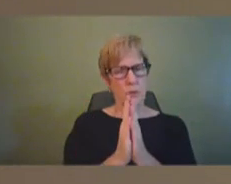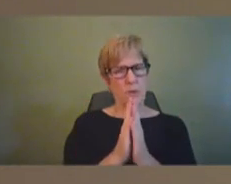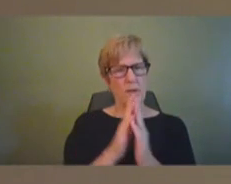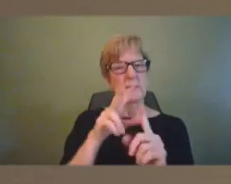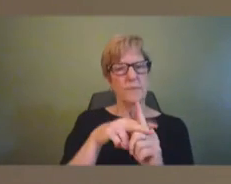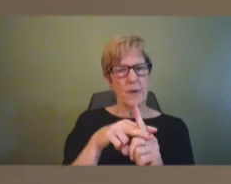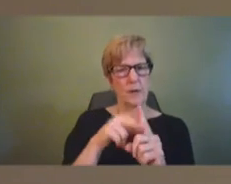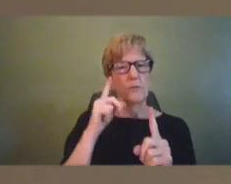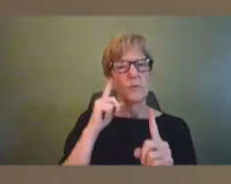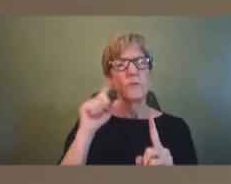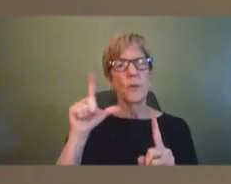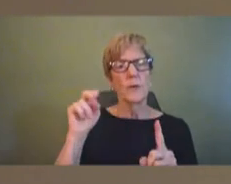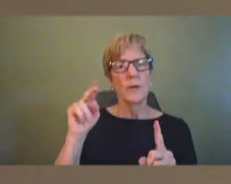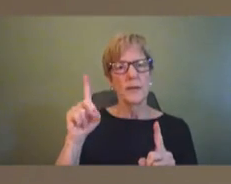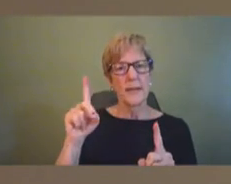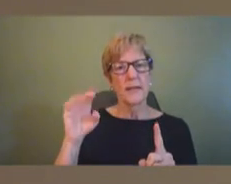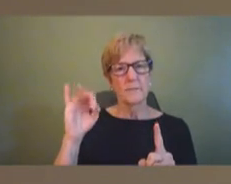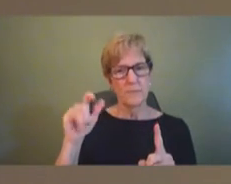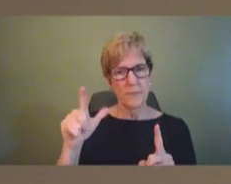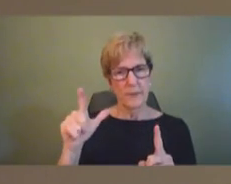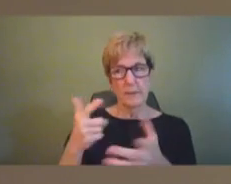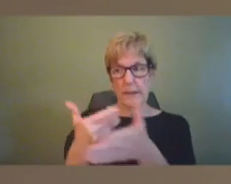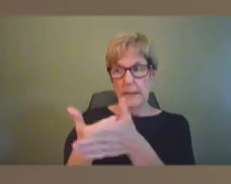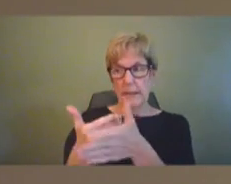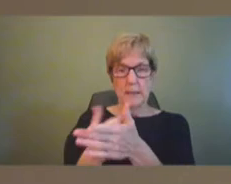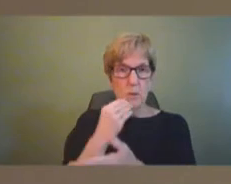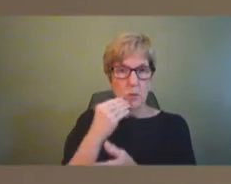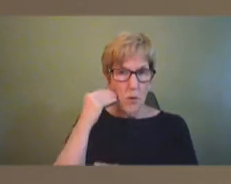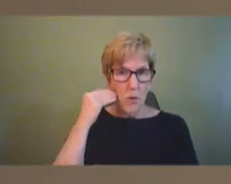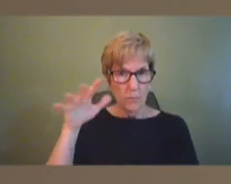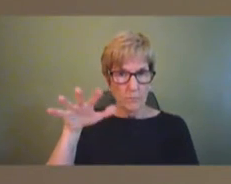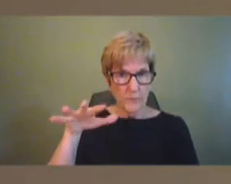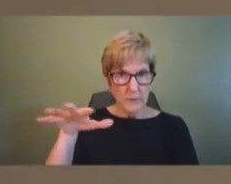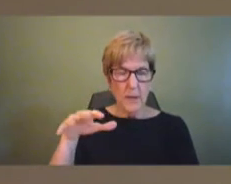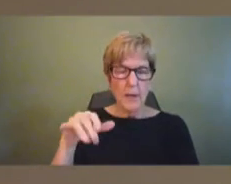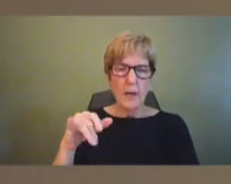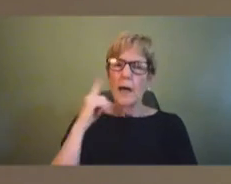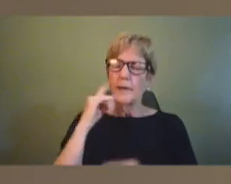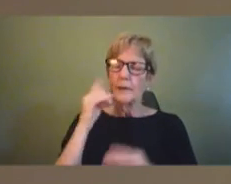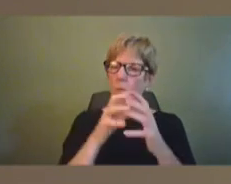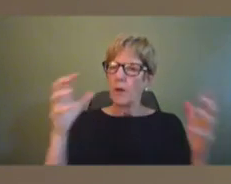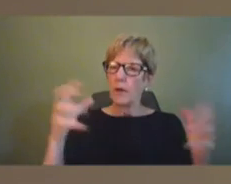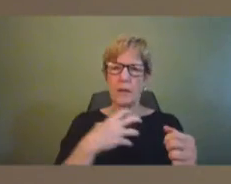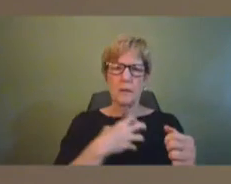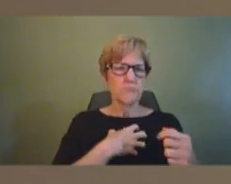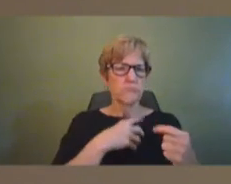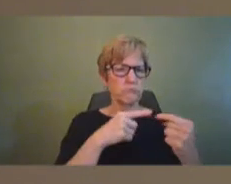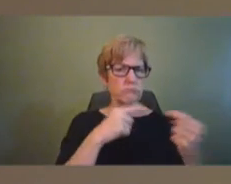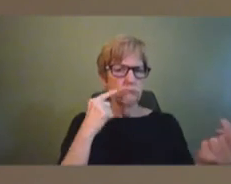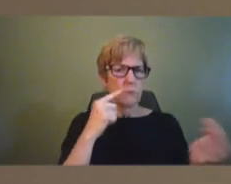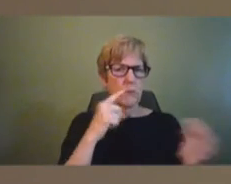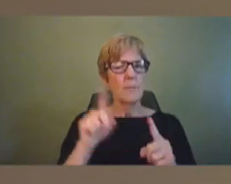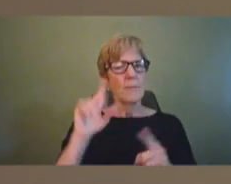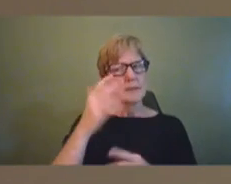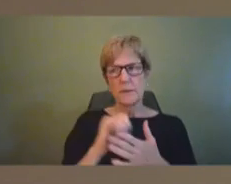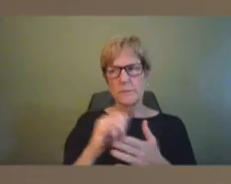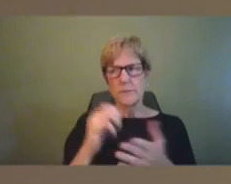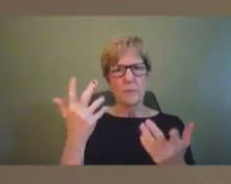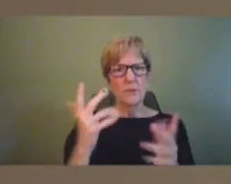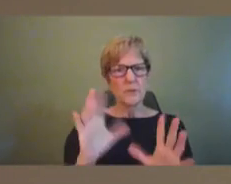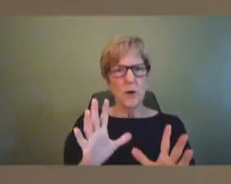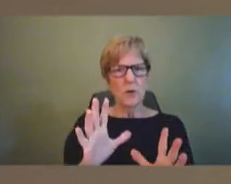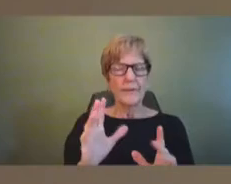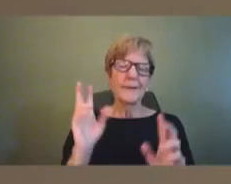site near the residential area and I know there was lot of opposition about that but it looks like that was already grandfather in but